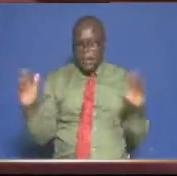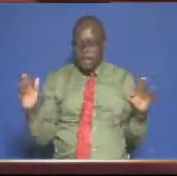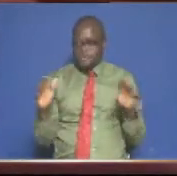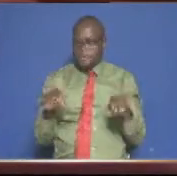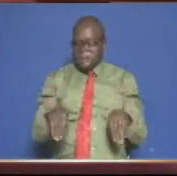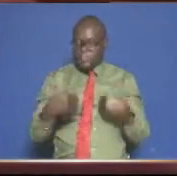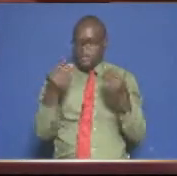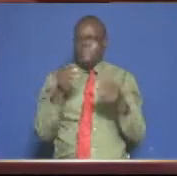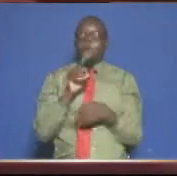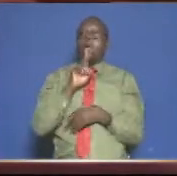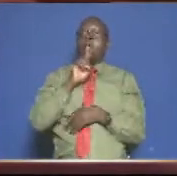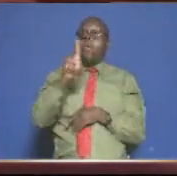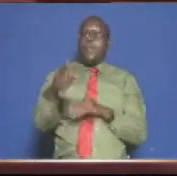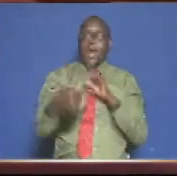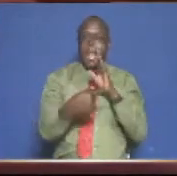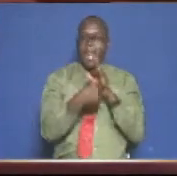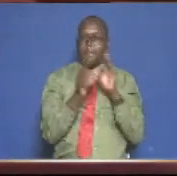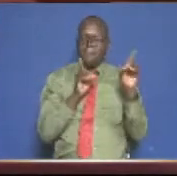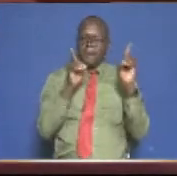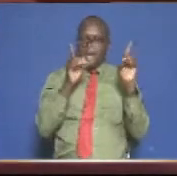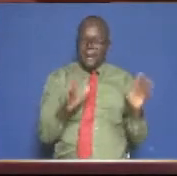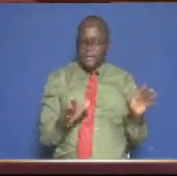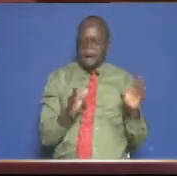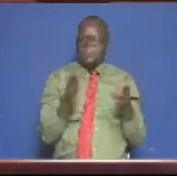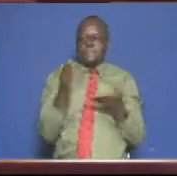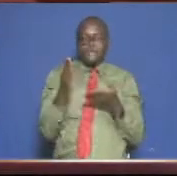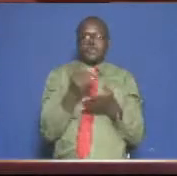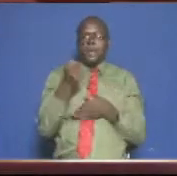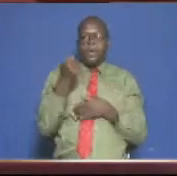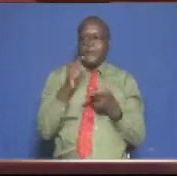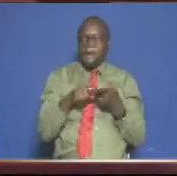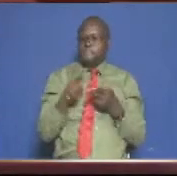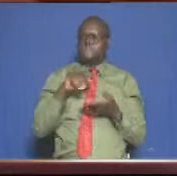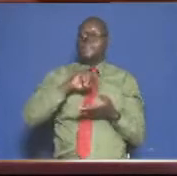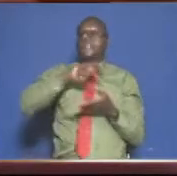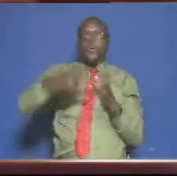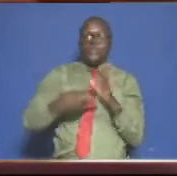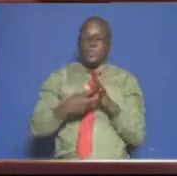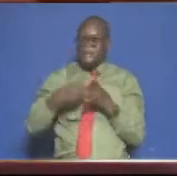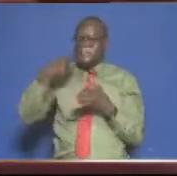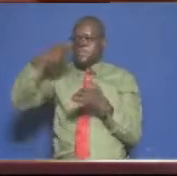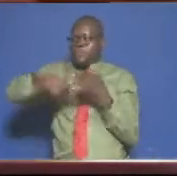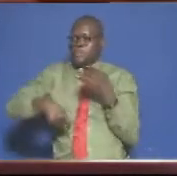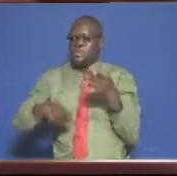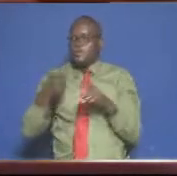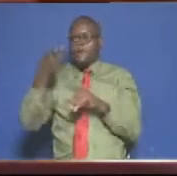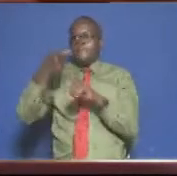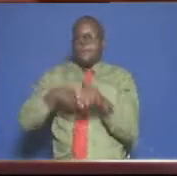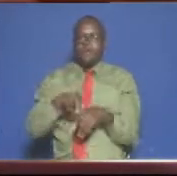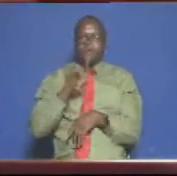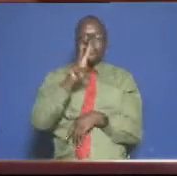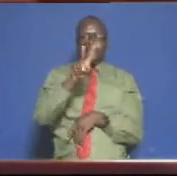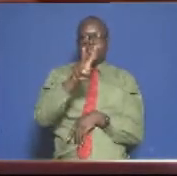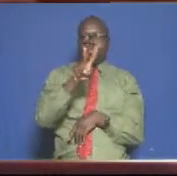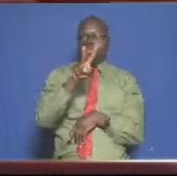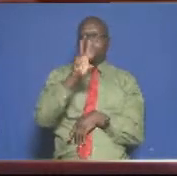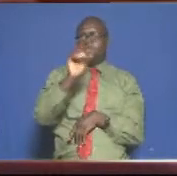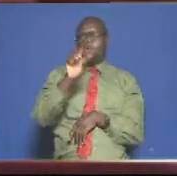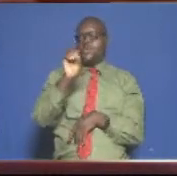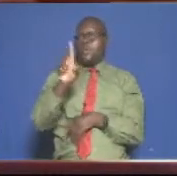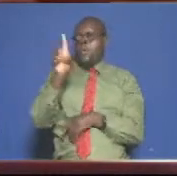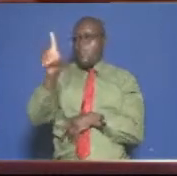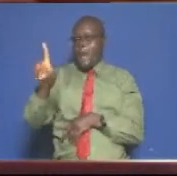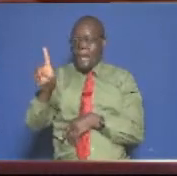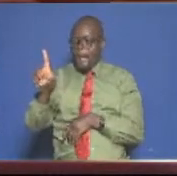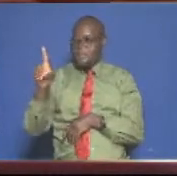with the directors and shareholders, the contracts and the price since 2001, so that